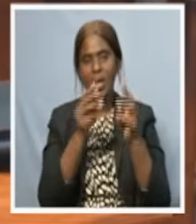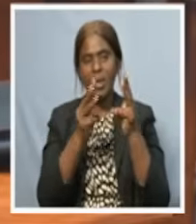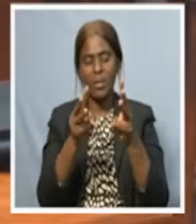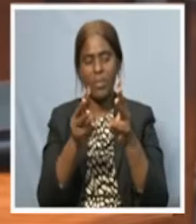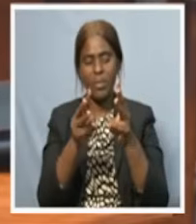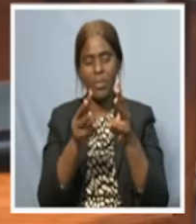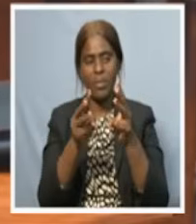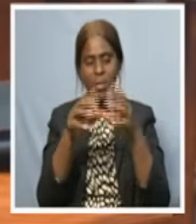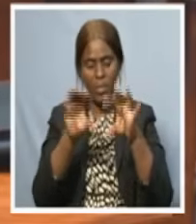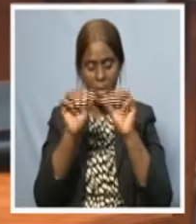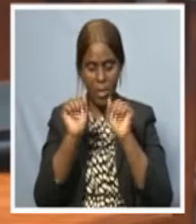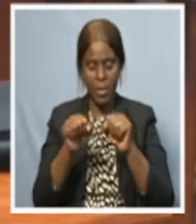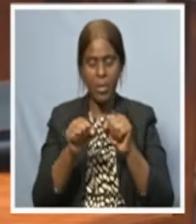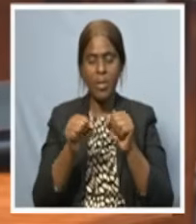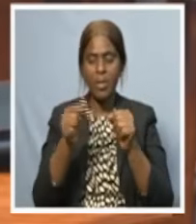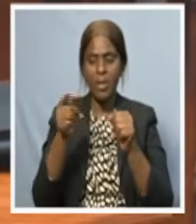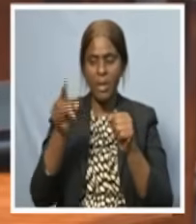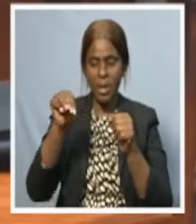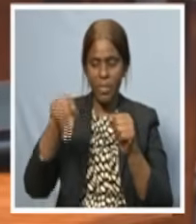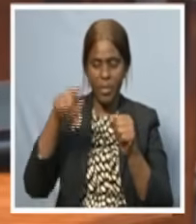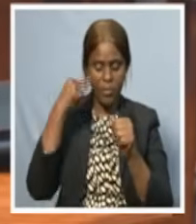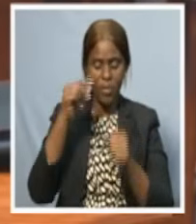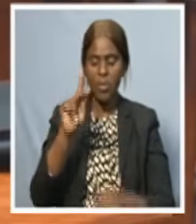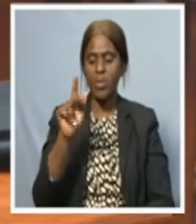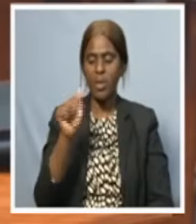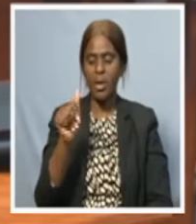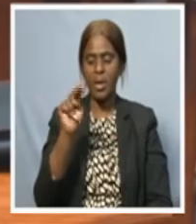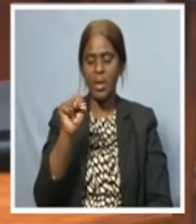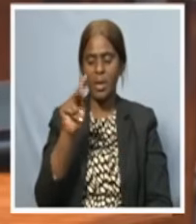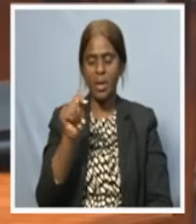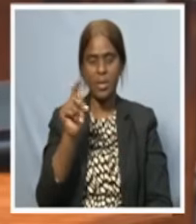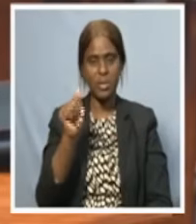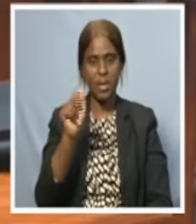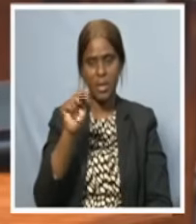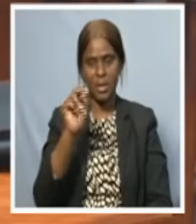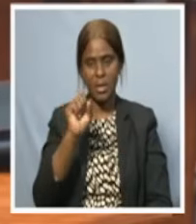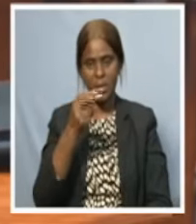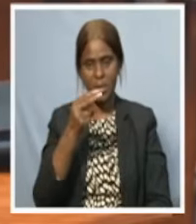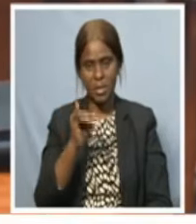avenue. We make progress. The Honorable Member for Kantanshi.